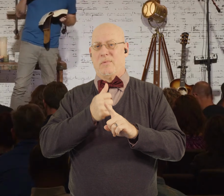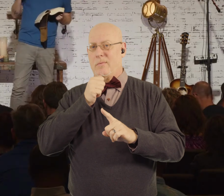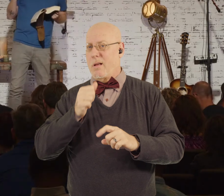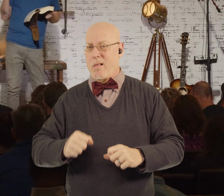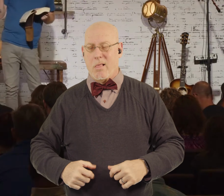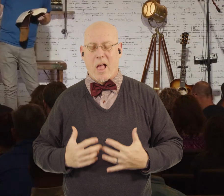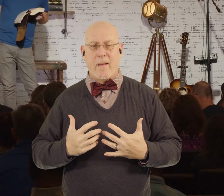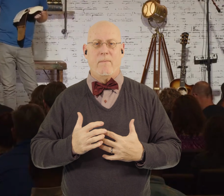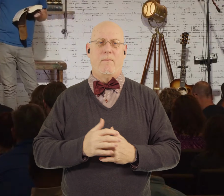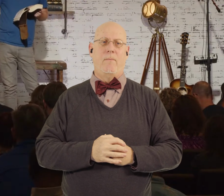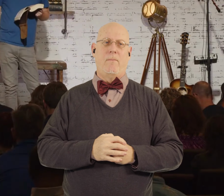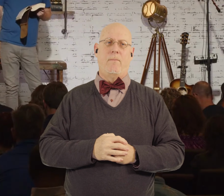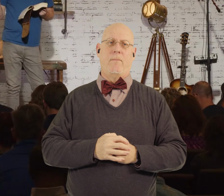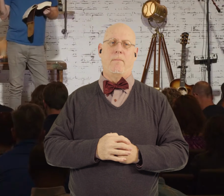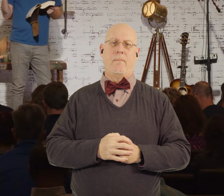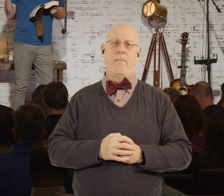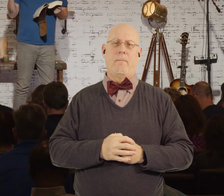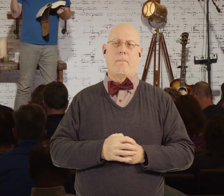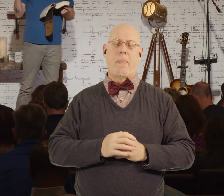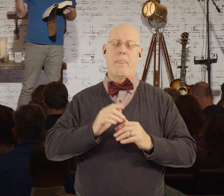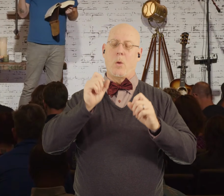of being alive, but you're just not.